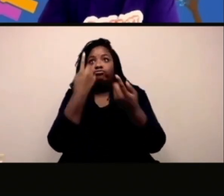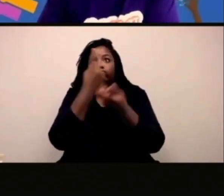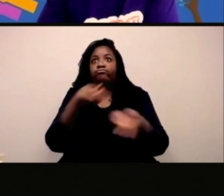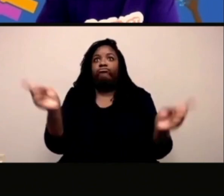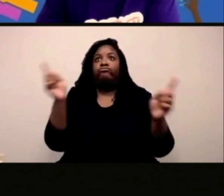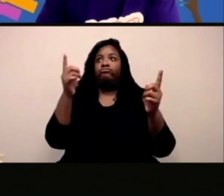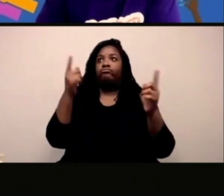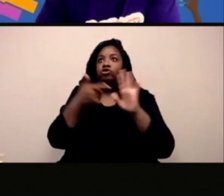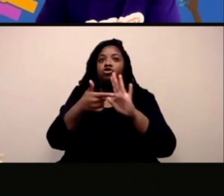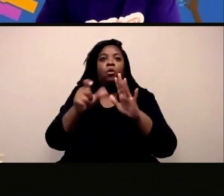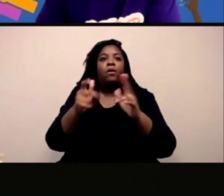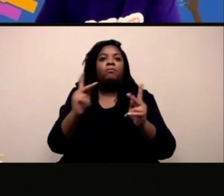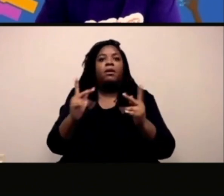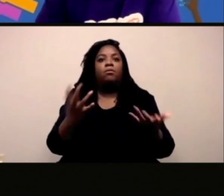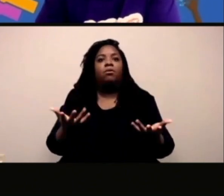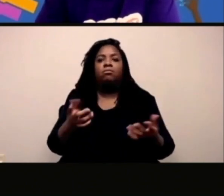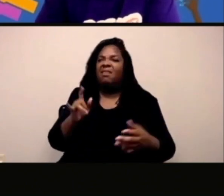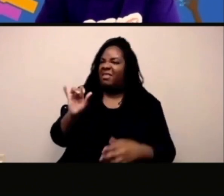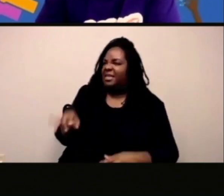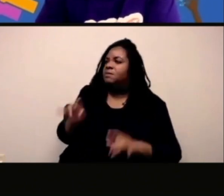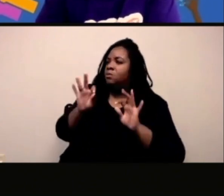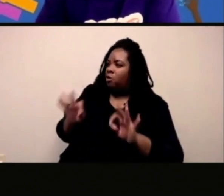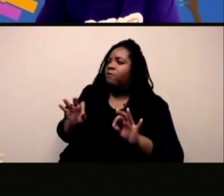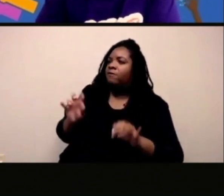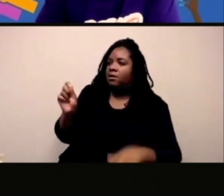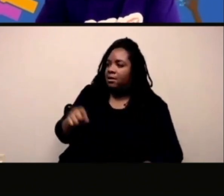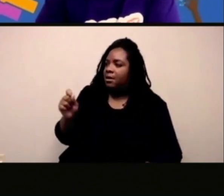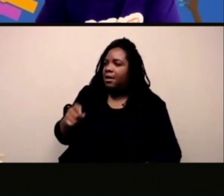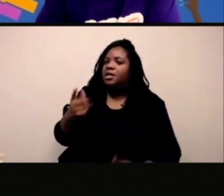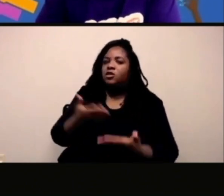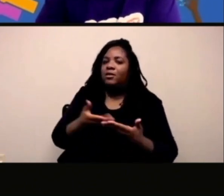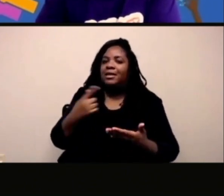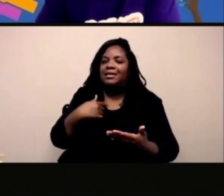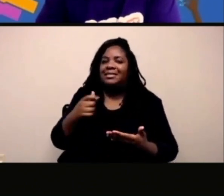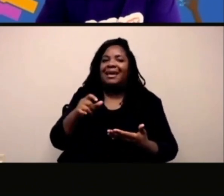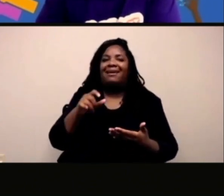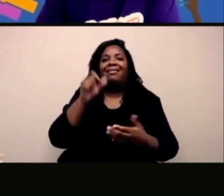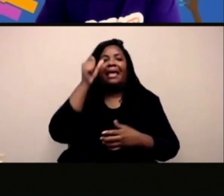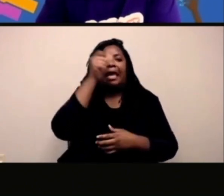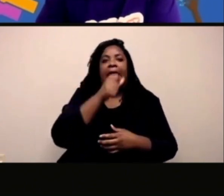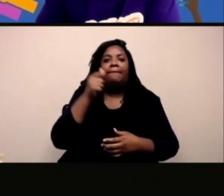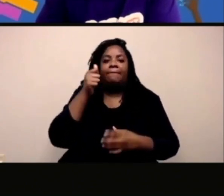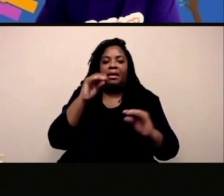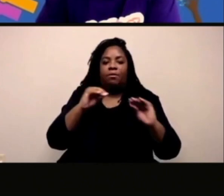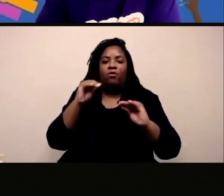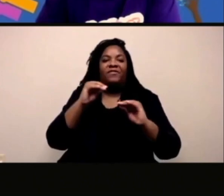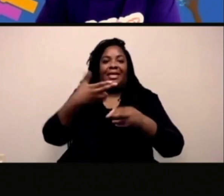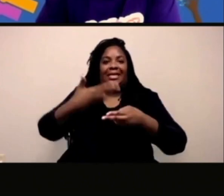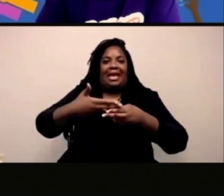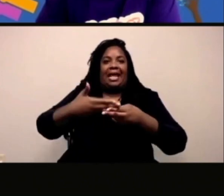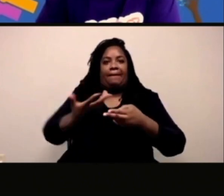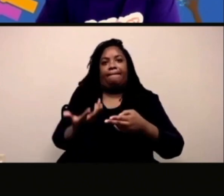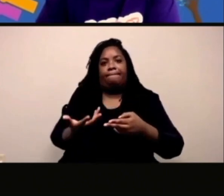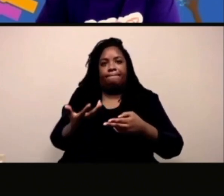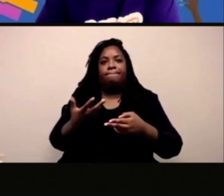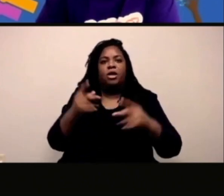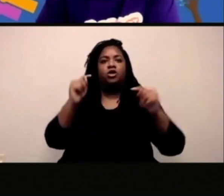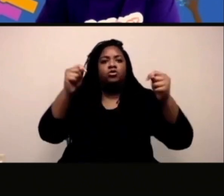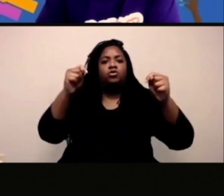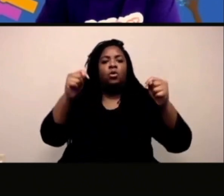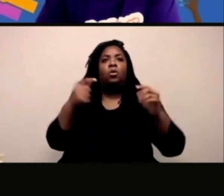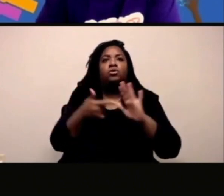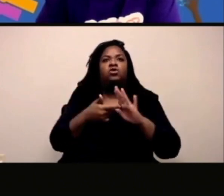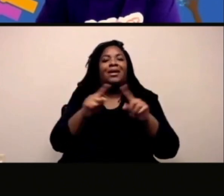Yeah, that's perfect. And that's taking something like the animated name tutorial, but using it in a different